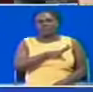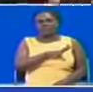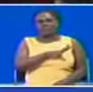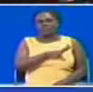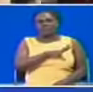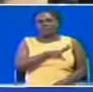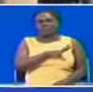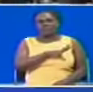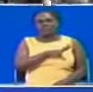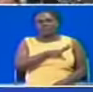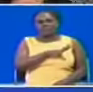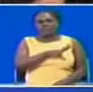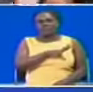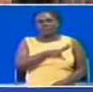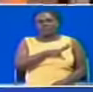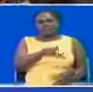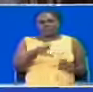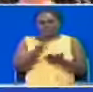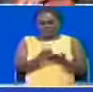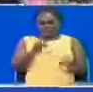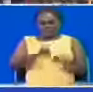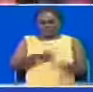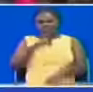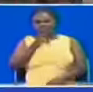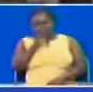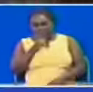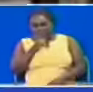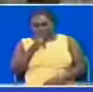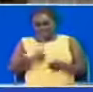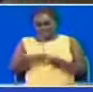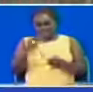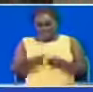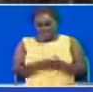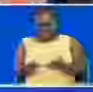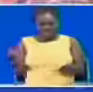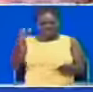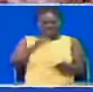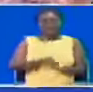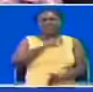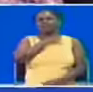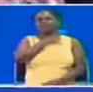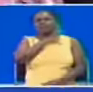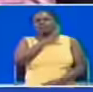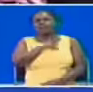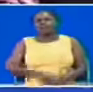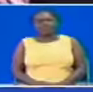and sometimes falling silent before yet again rejuvenating their quest.